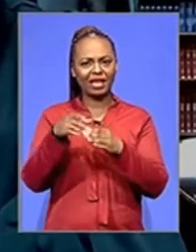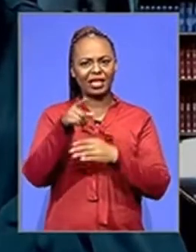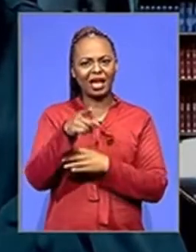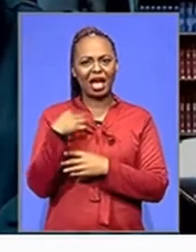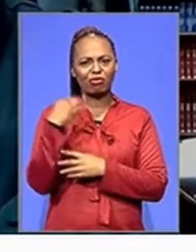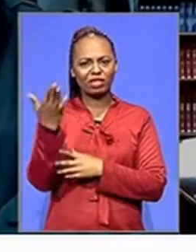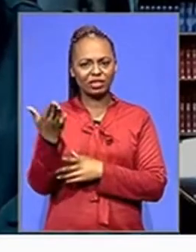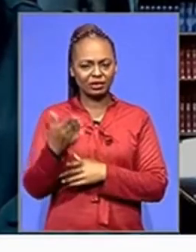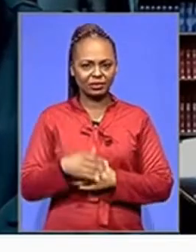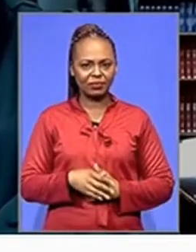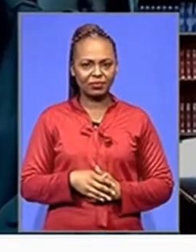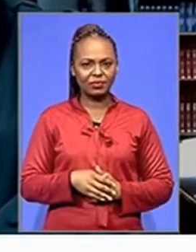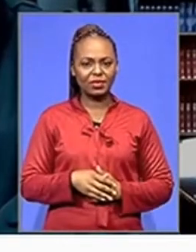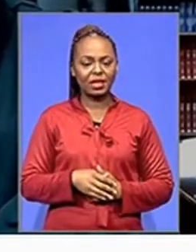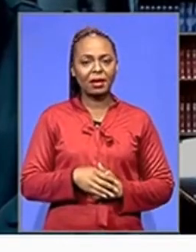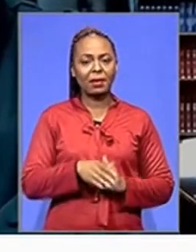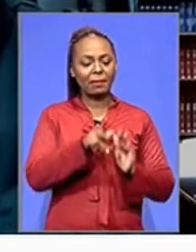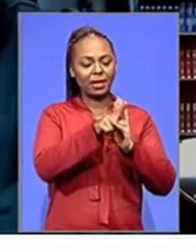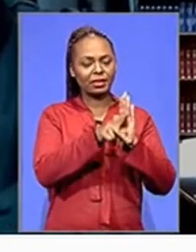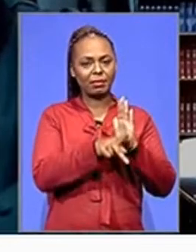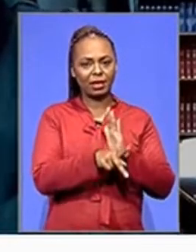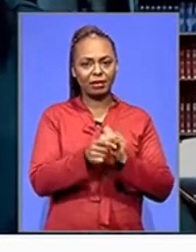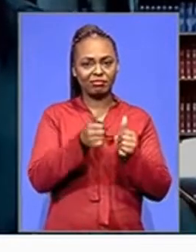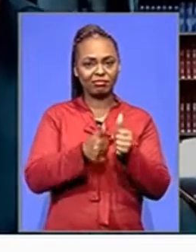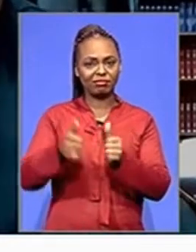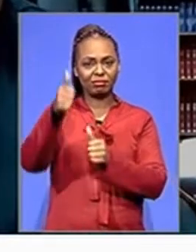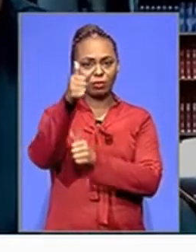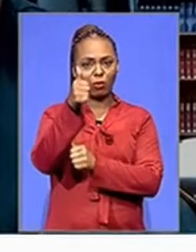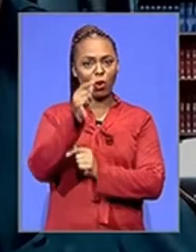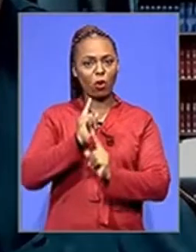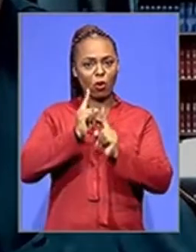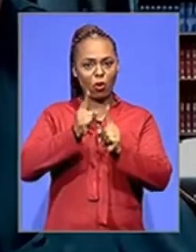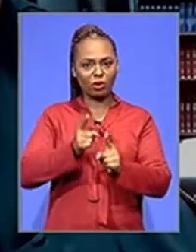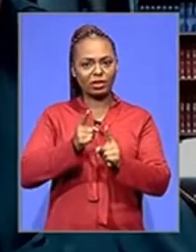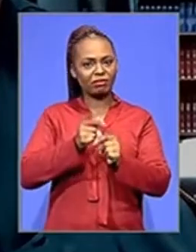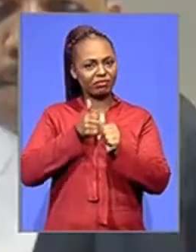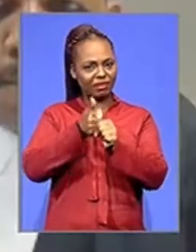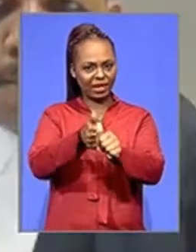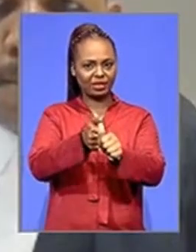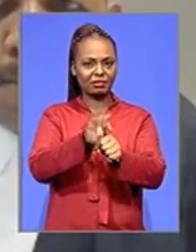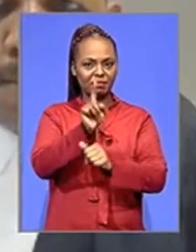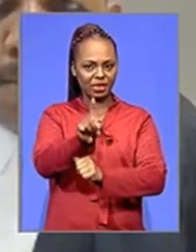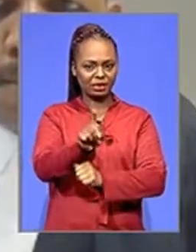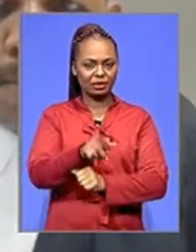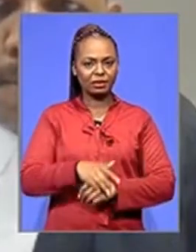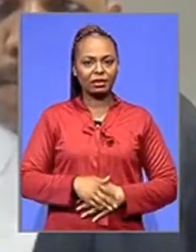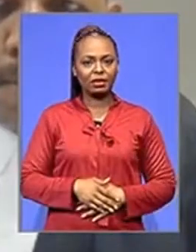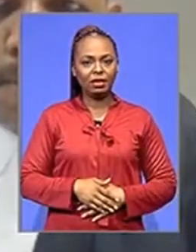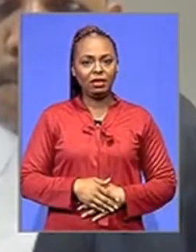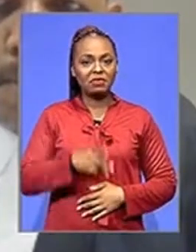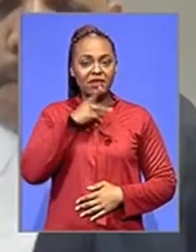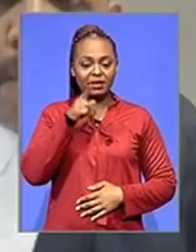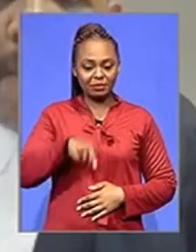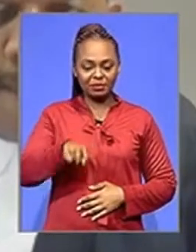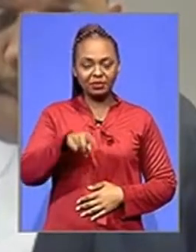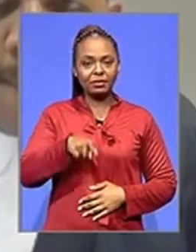briefly, of principle. Superior orders bind, my lord. Superior orders bind. Katlholo e betswe ka labotlhano